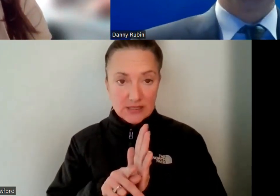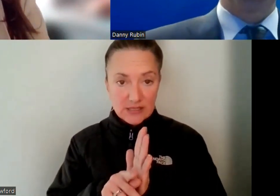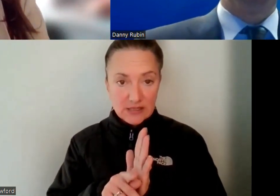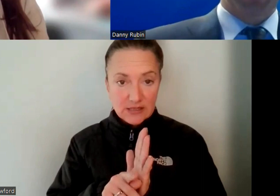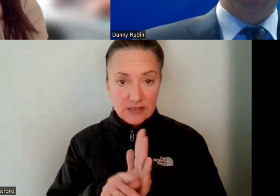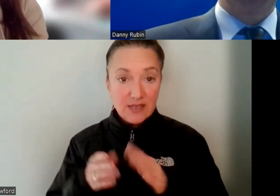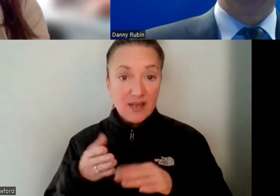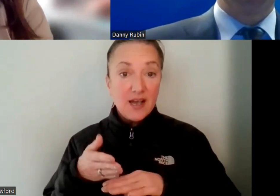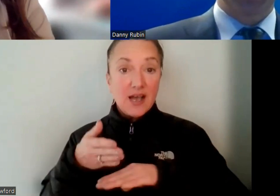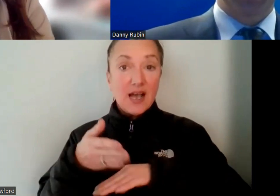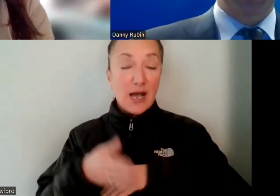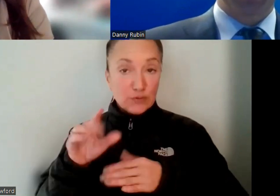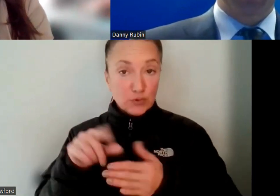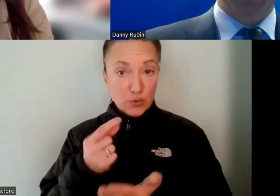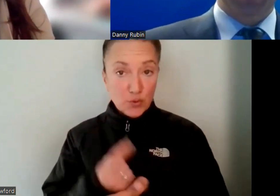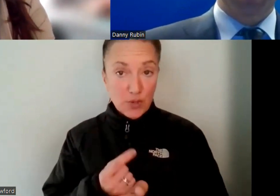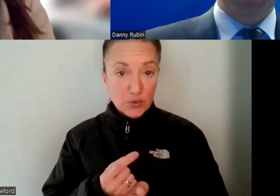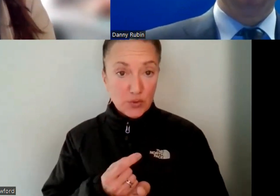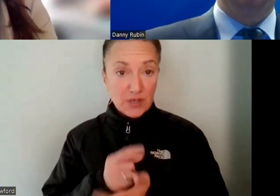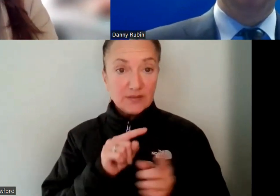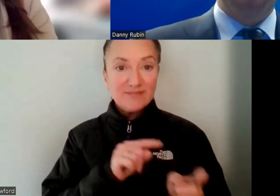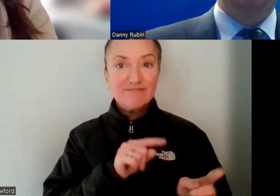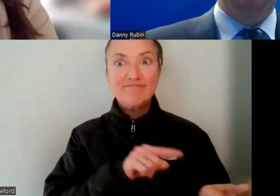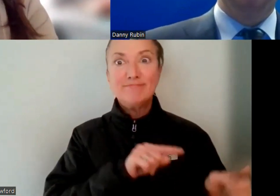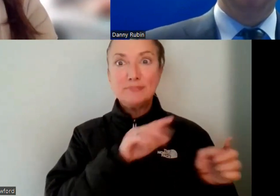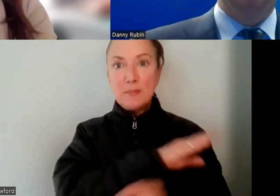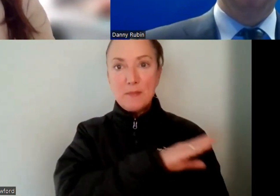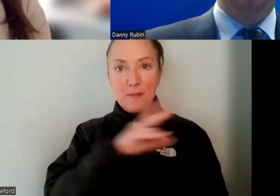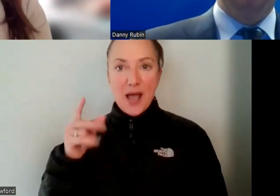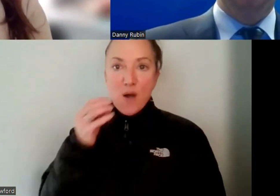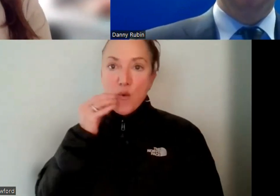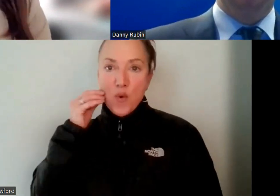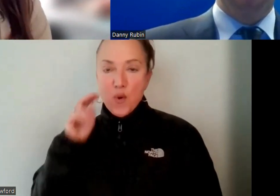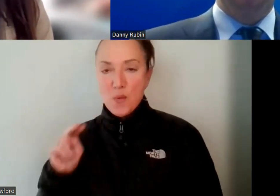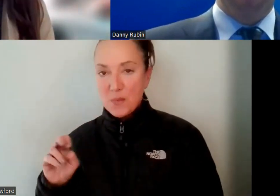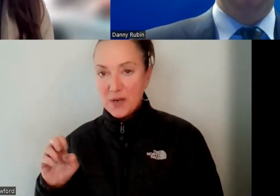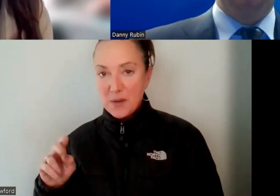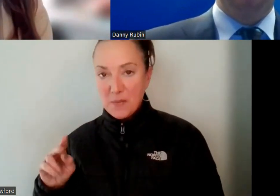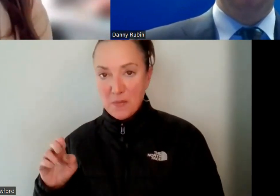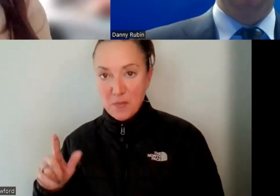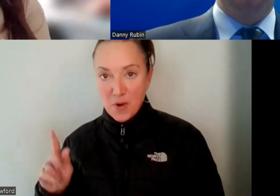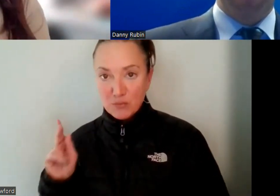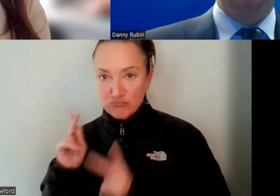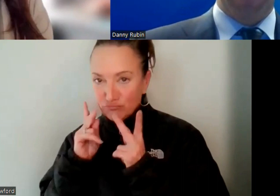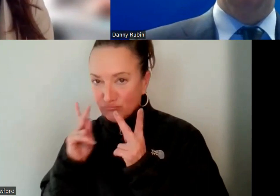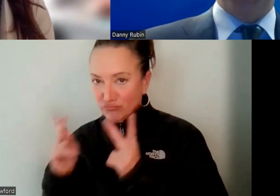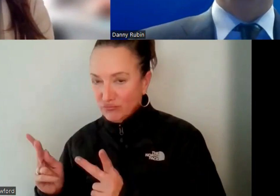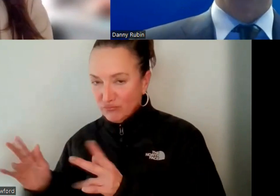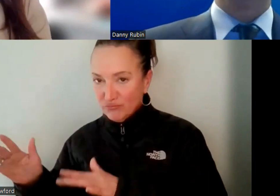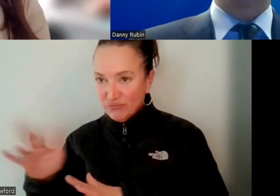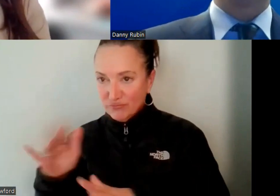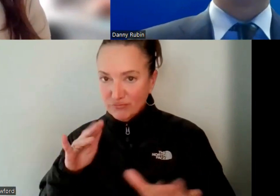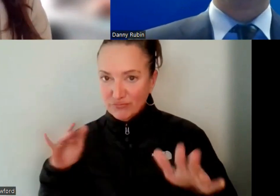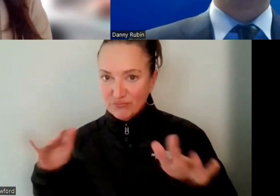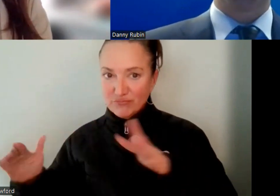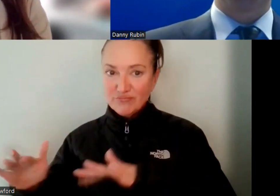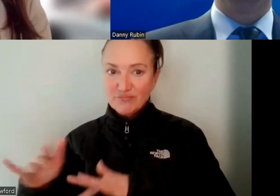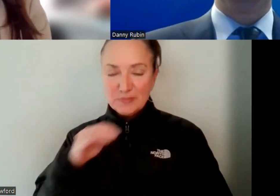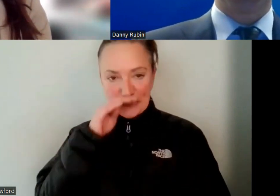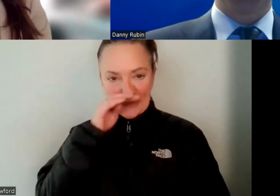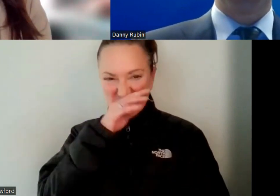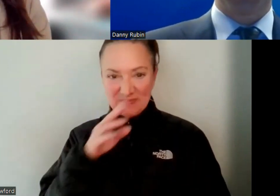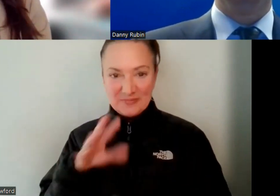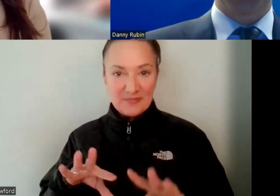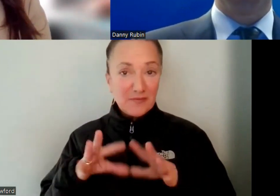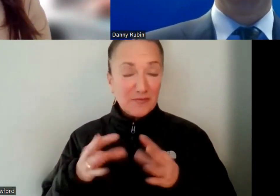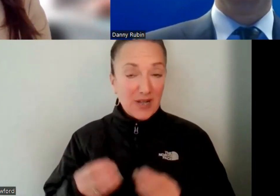After my graduation, I went to Nepal after 11 years and met my grandparents, met my friends, Wow. relatives, and I